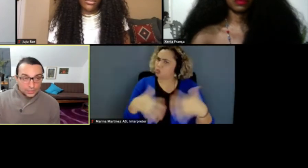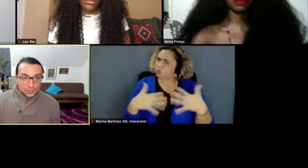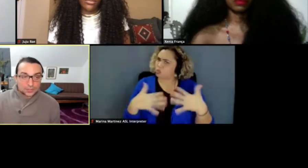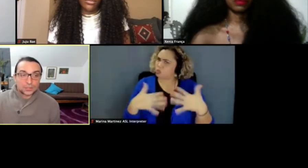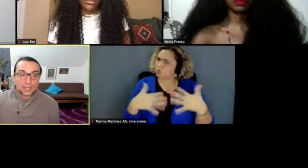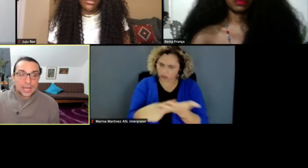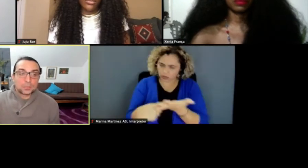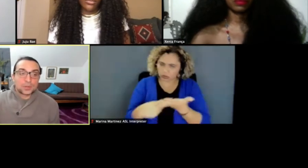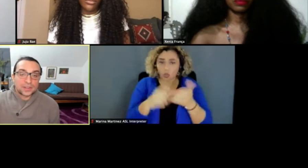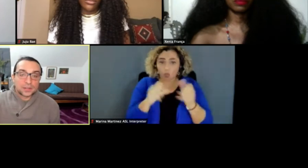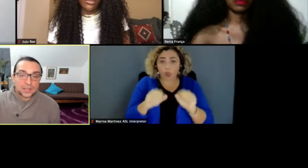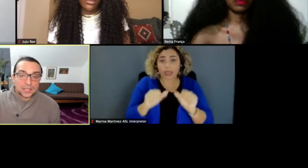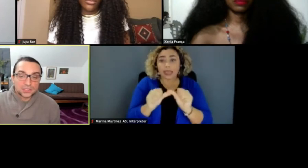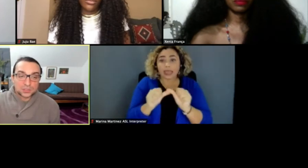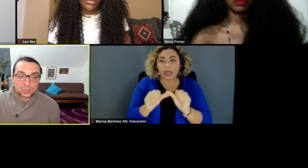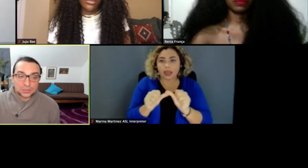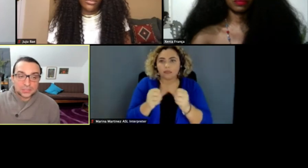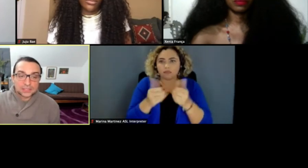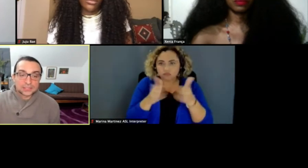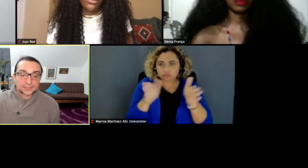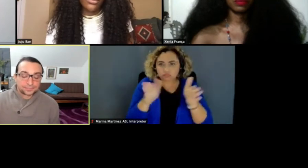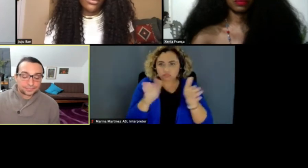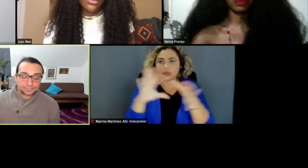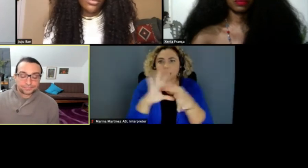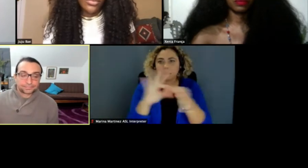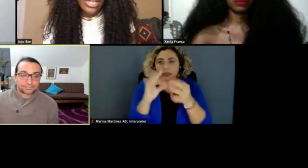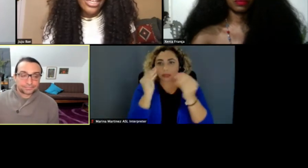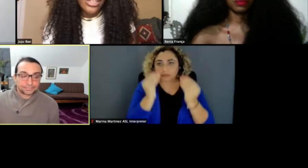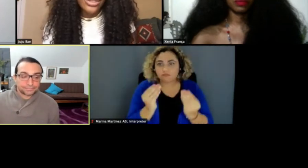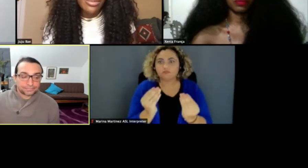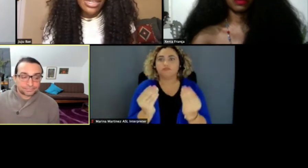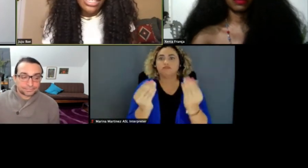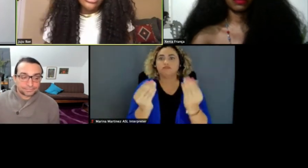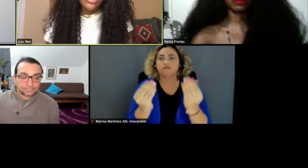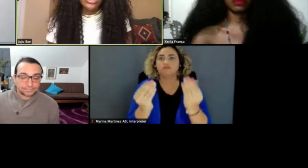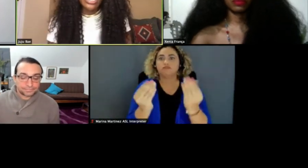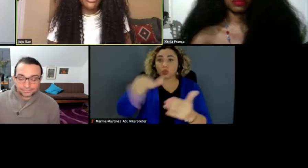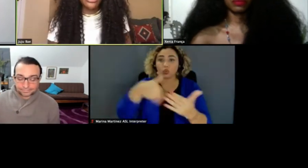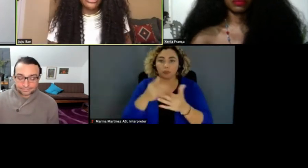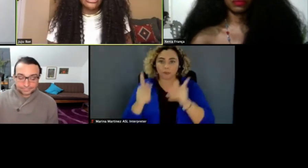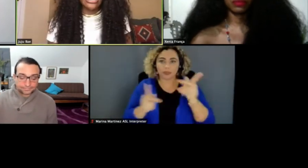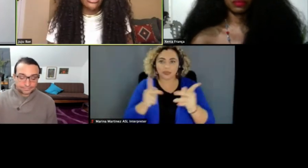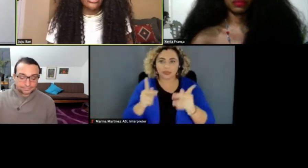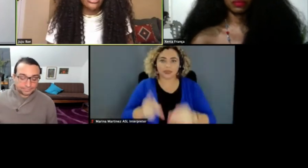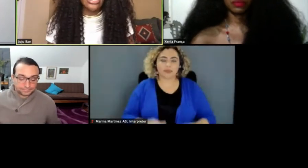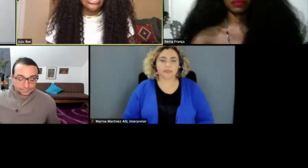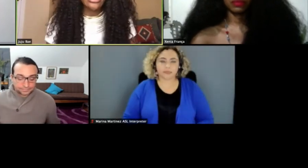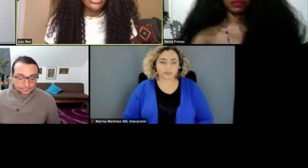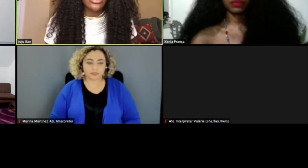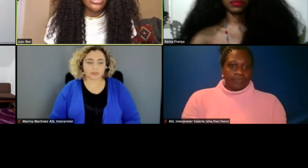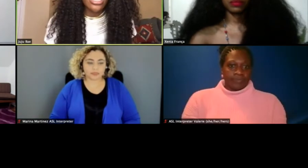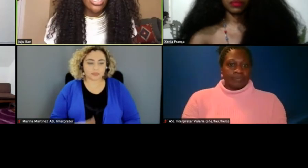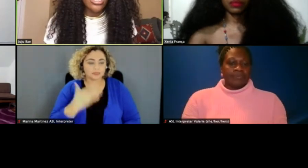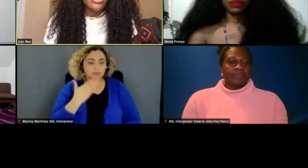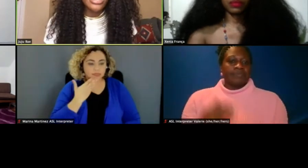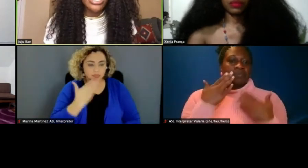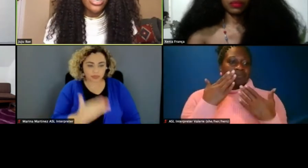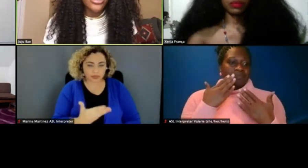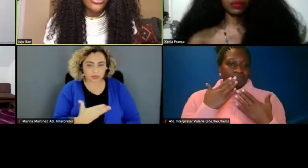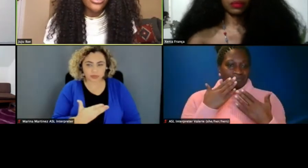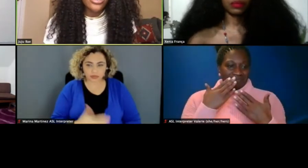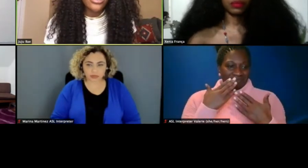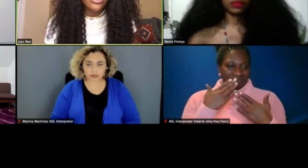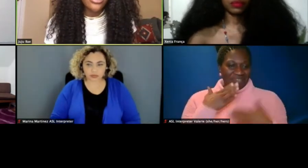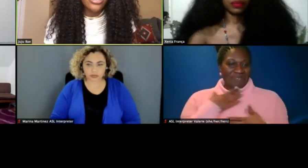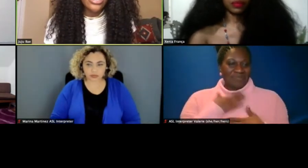we can continue to amplify the messages of protest. So much. I really appreciated that answer.